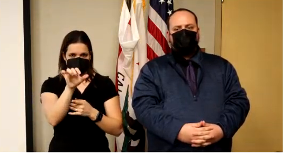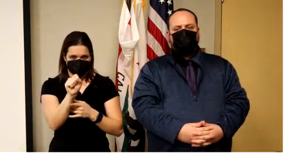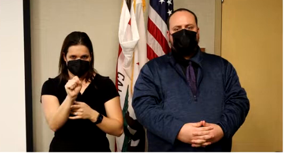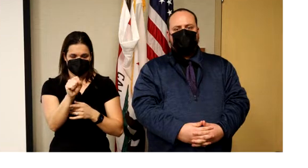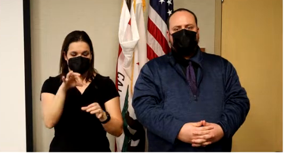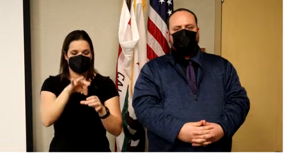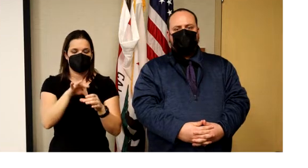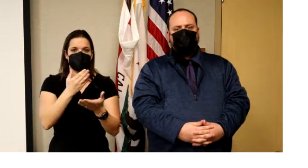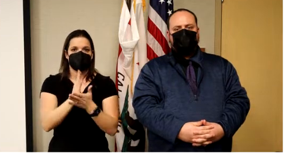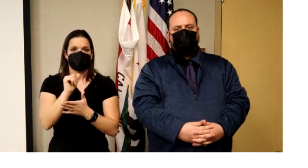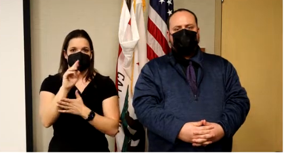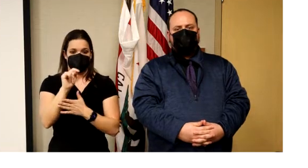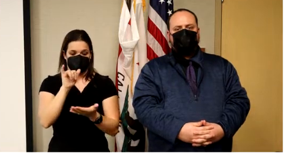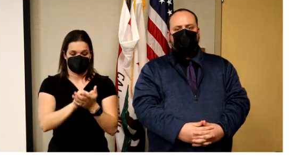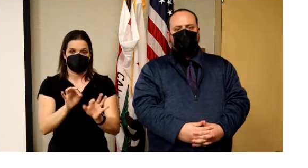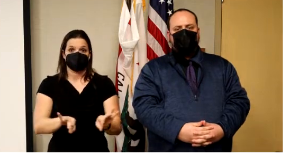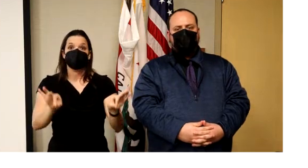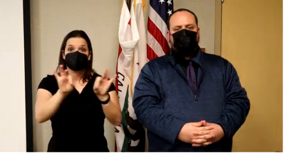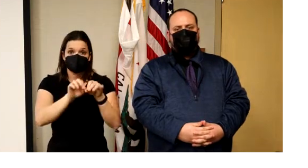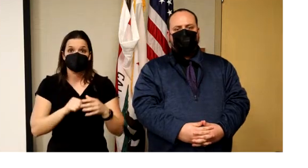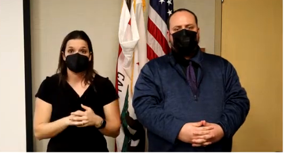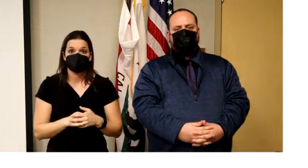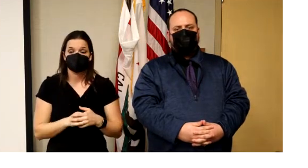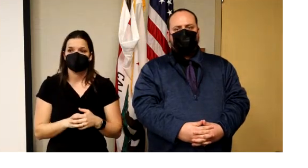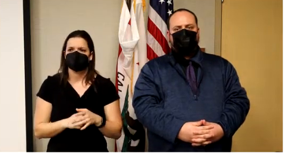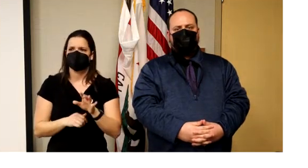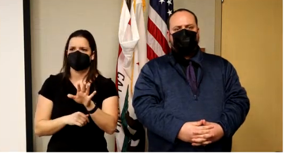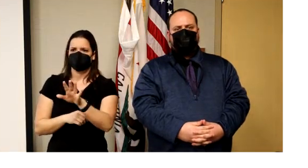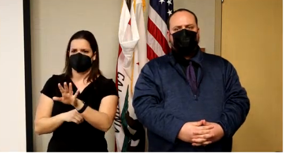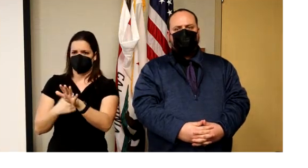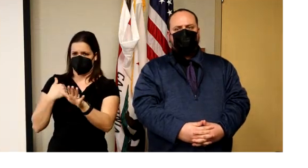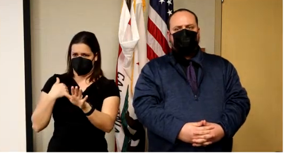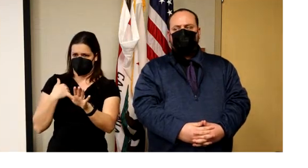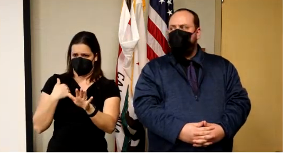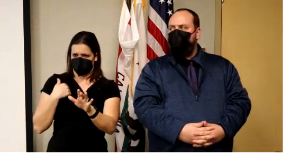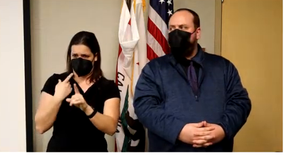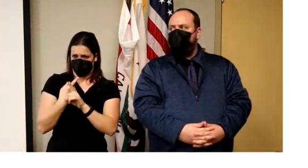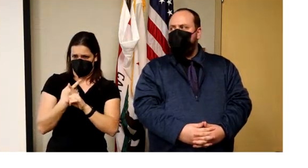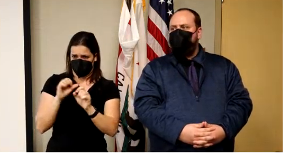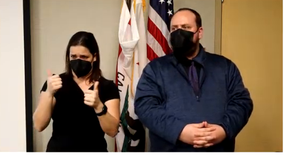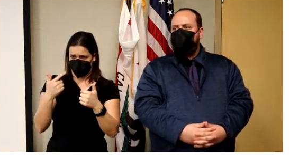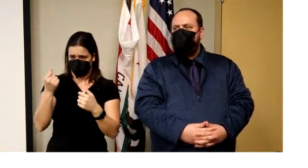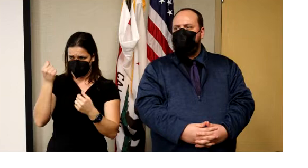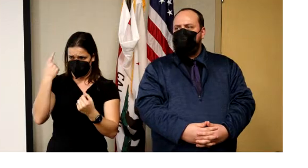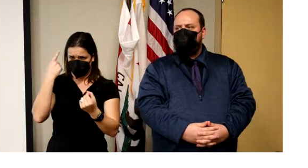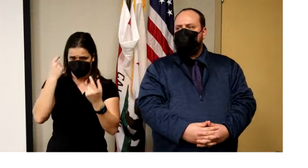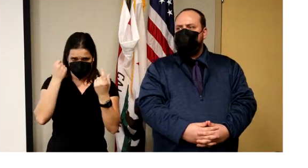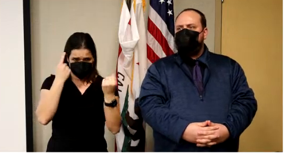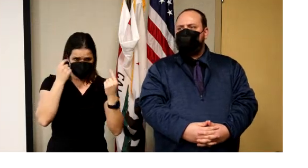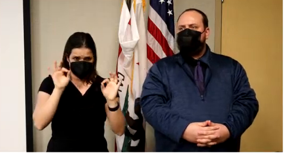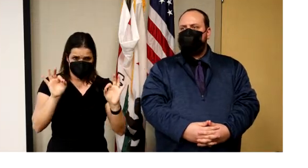Rights Act, that's the important part. Gentlemen, am I pointing the right thing? Everyone tracking with me here?